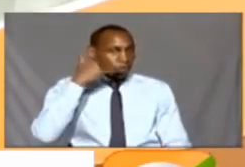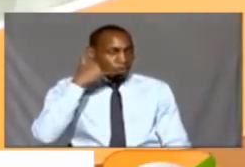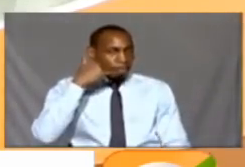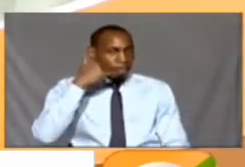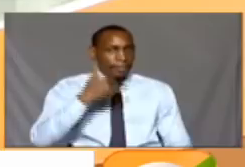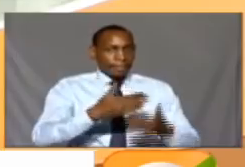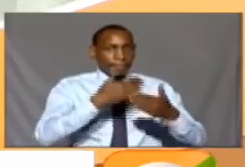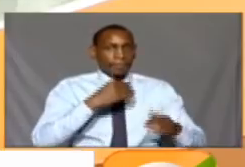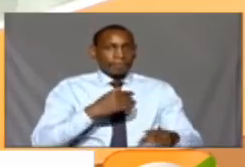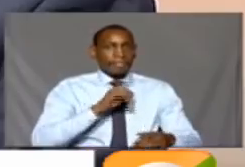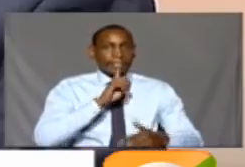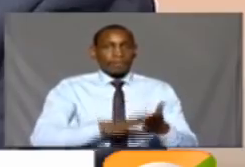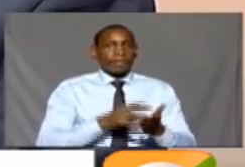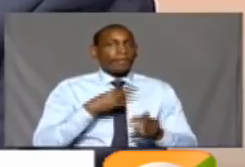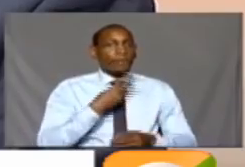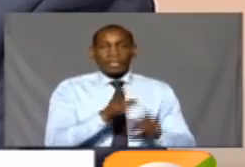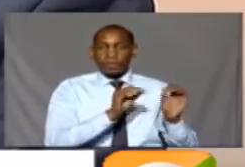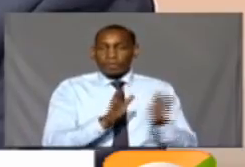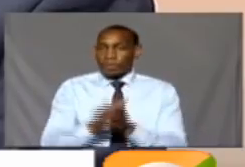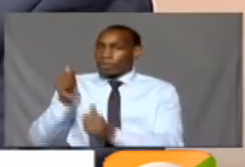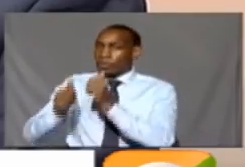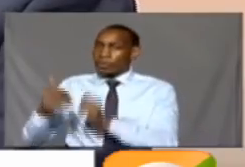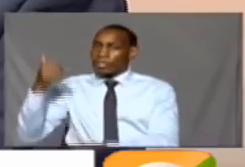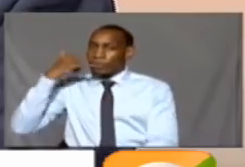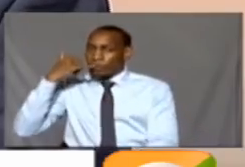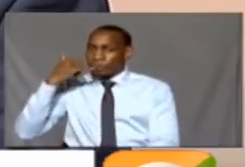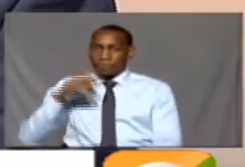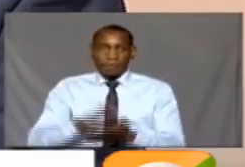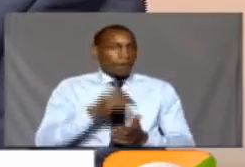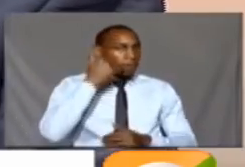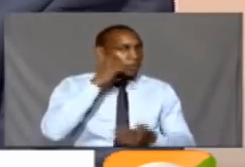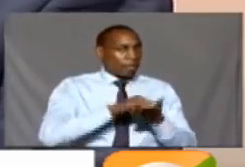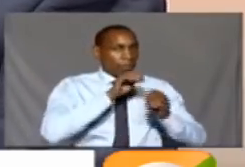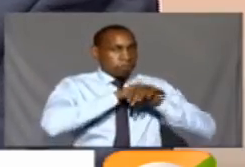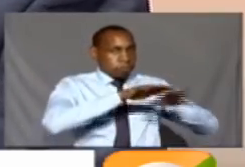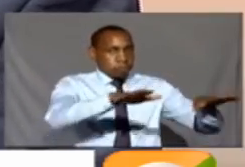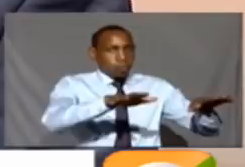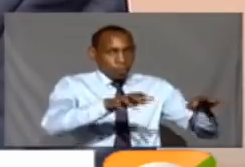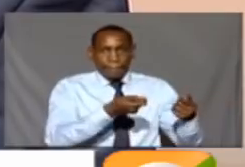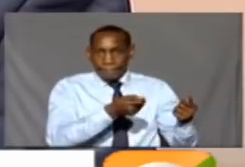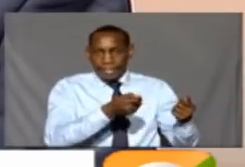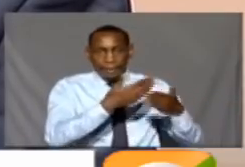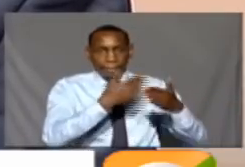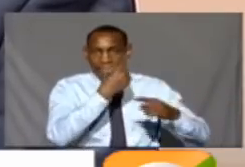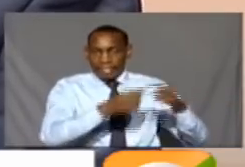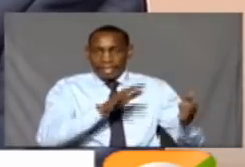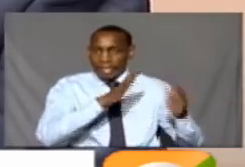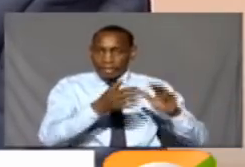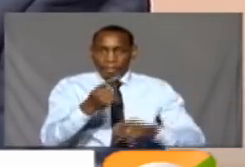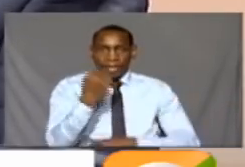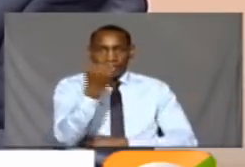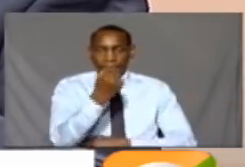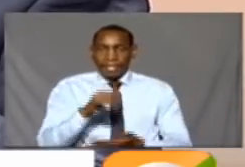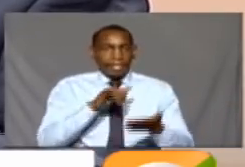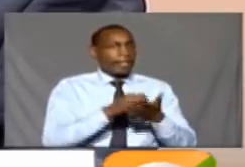was not your voice. Which phone call? The phone call that was leaked, that was played in the media yes. last year around May. That was not your